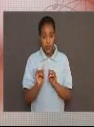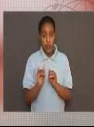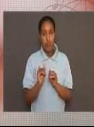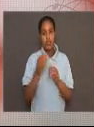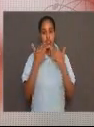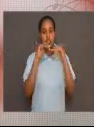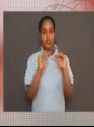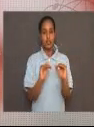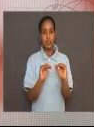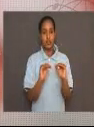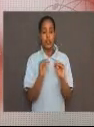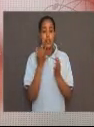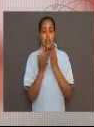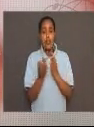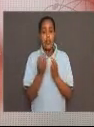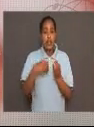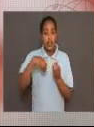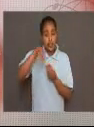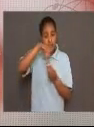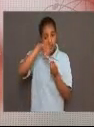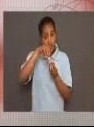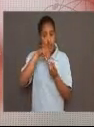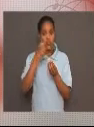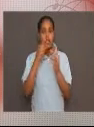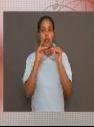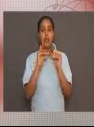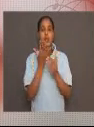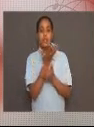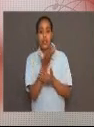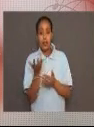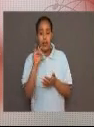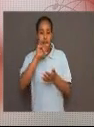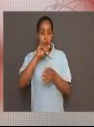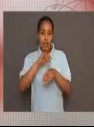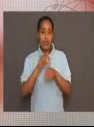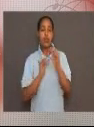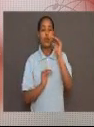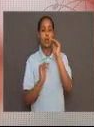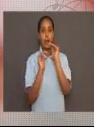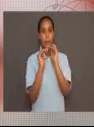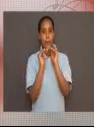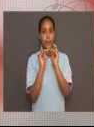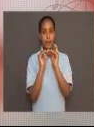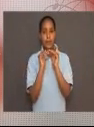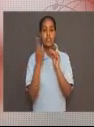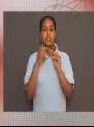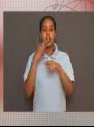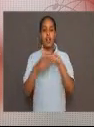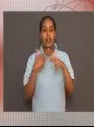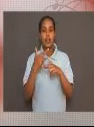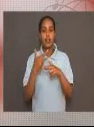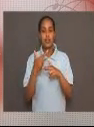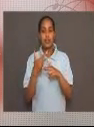concentration, if we increase the amount of substance at equilibrium, the reaction